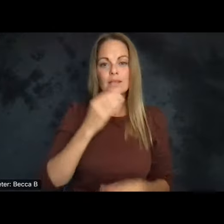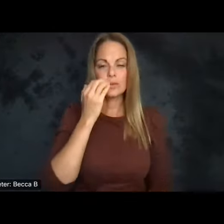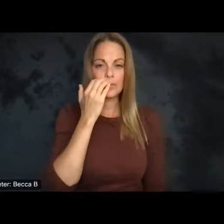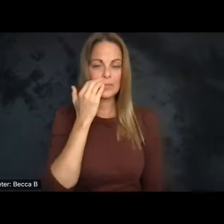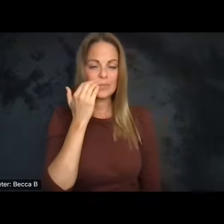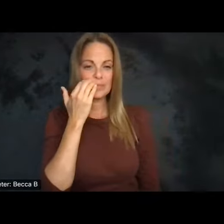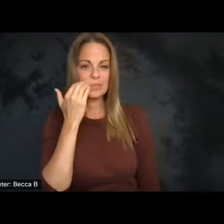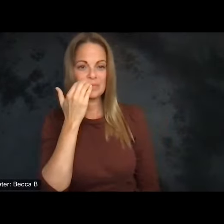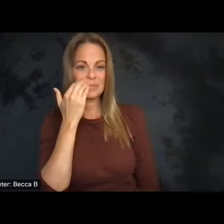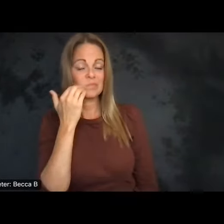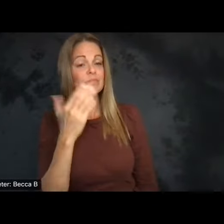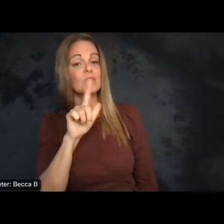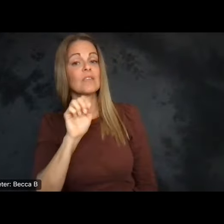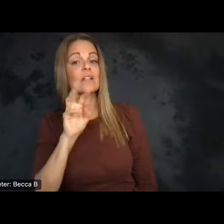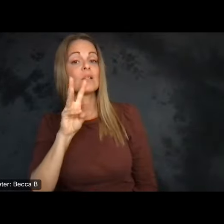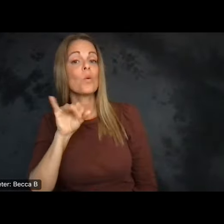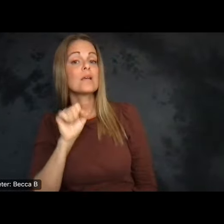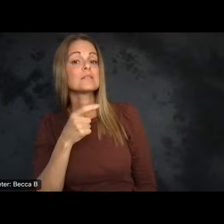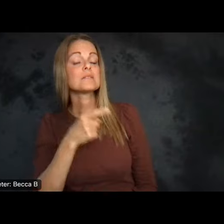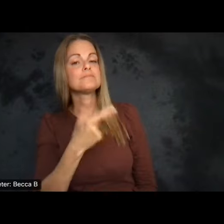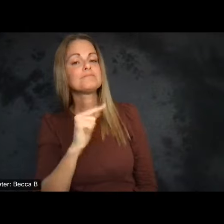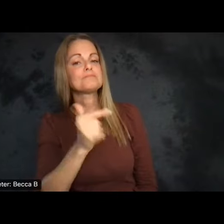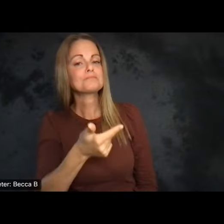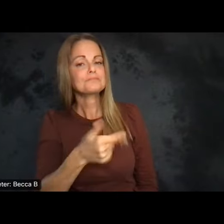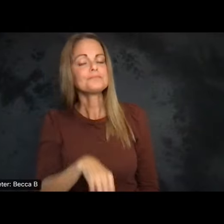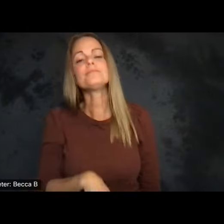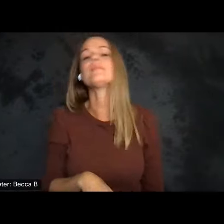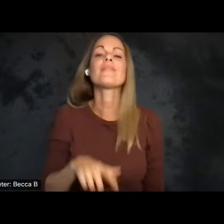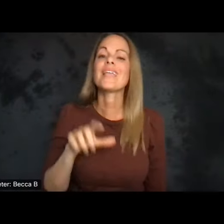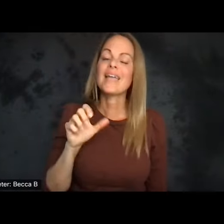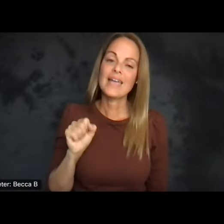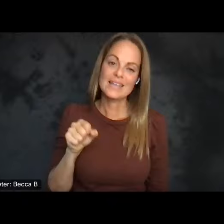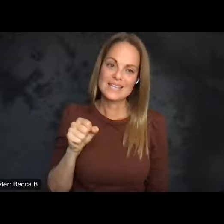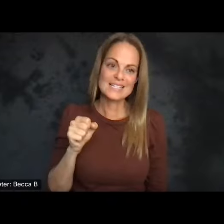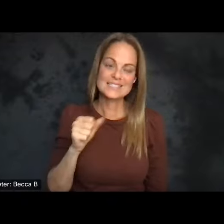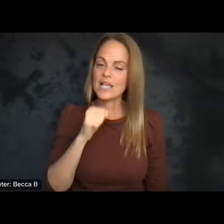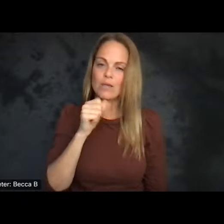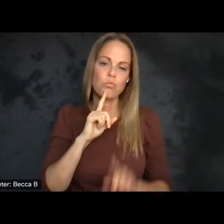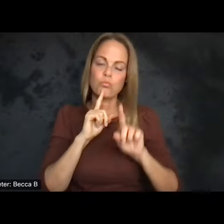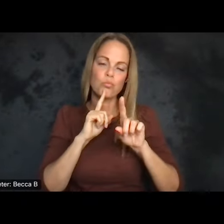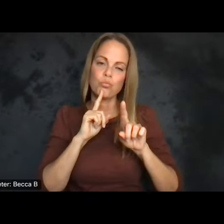Go ahead, Mr. Lewis. Yeah, so this isn't going to answer the